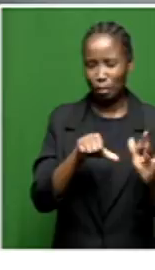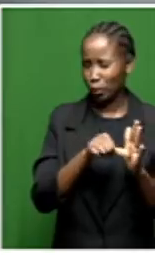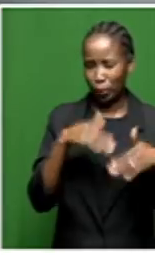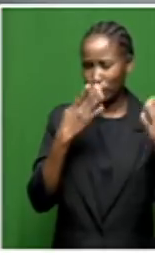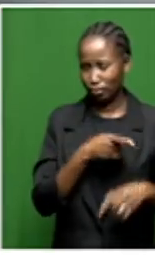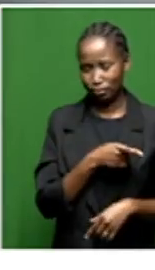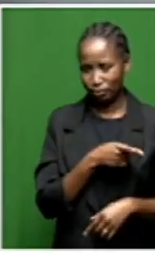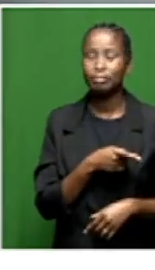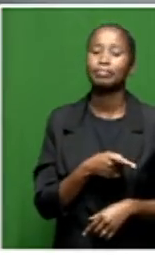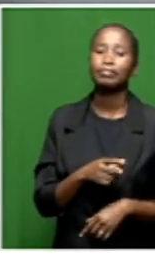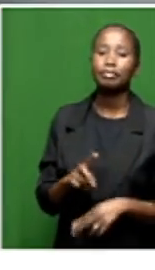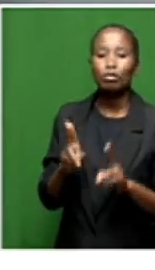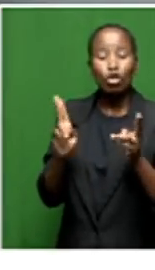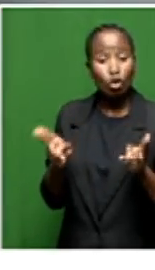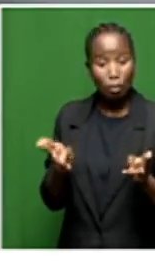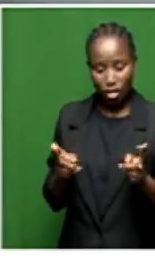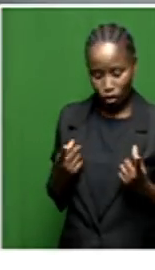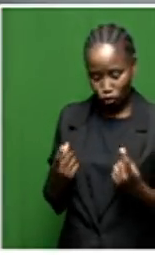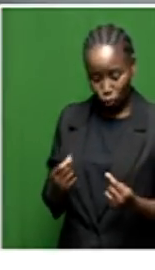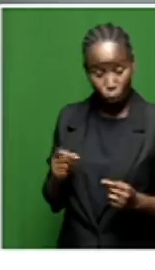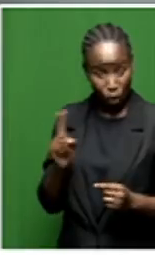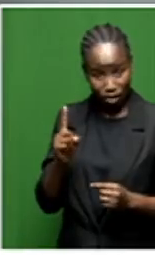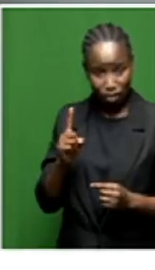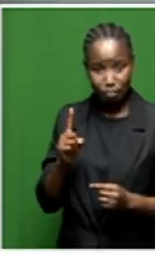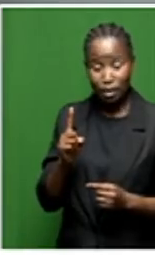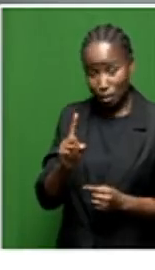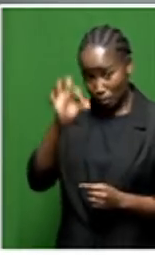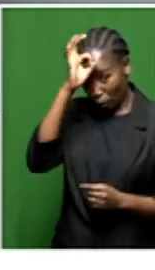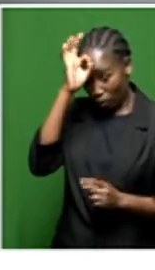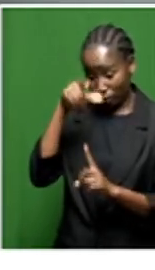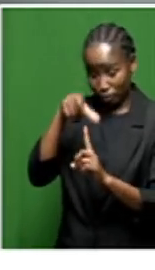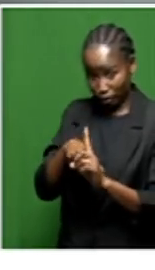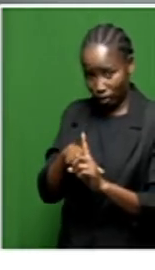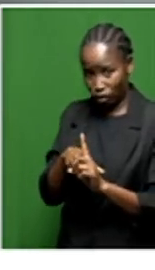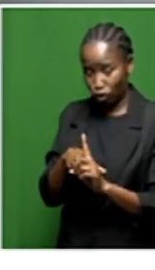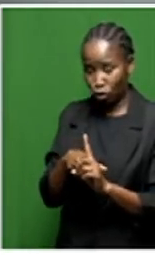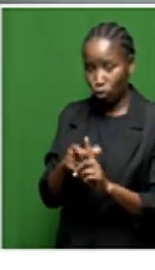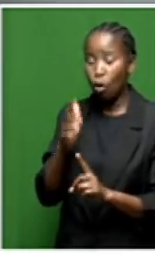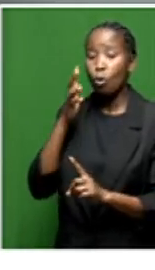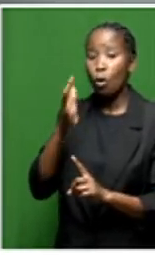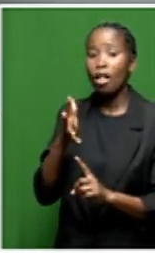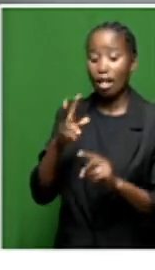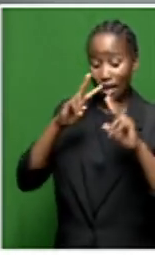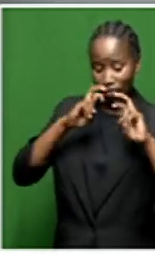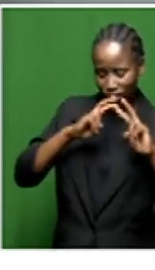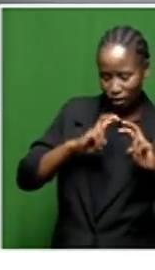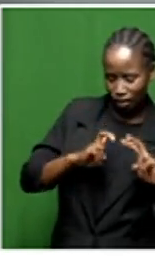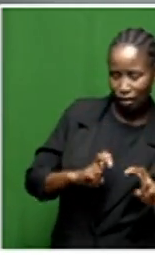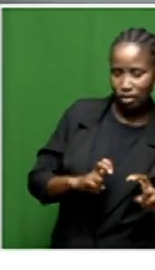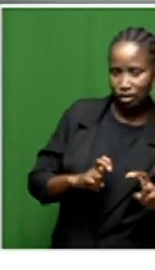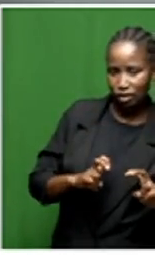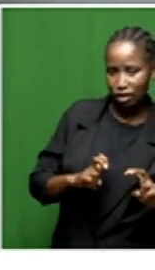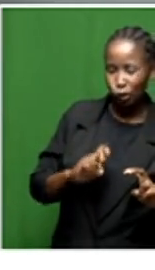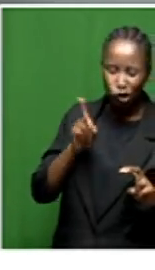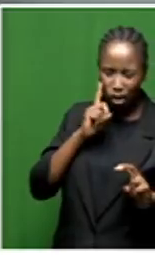normal practice is that the investigating officer will indicate to any suspected person as to what the